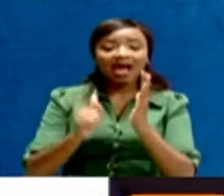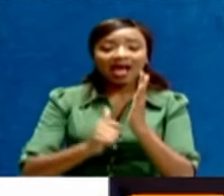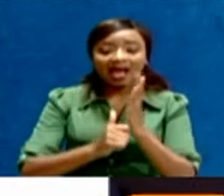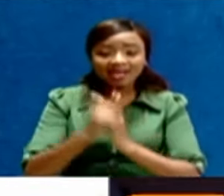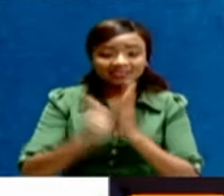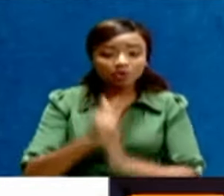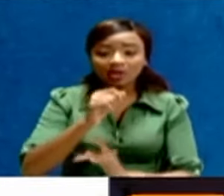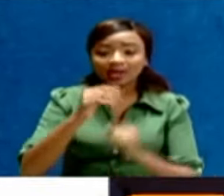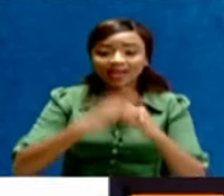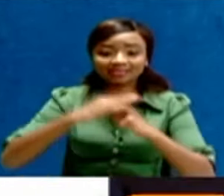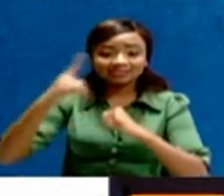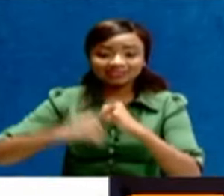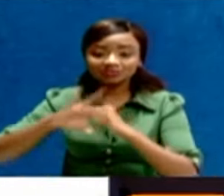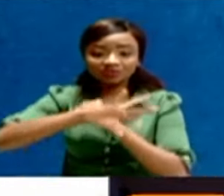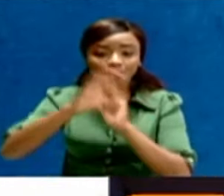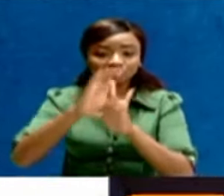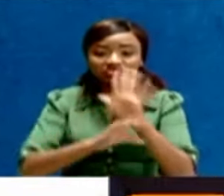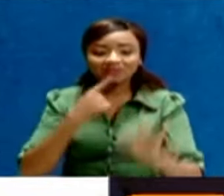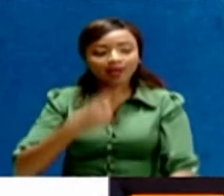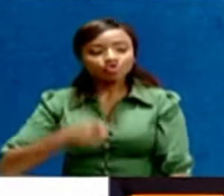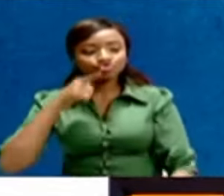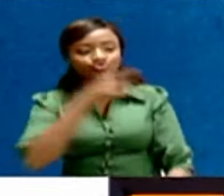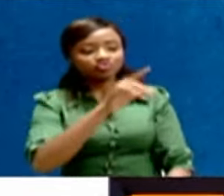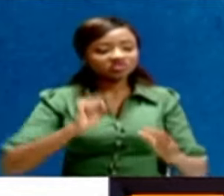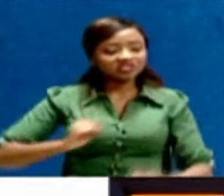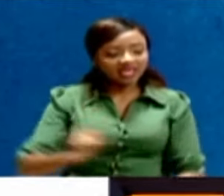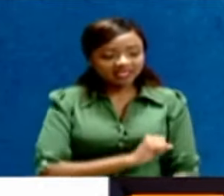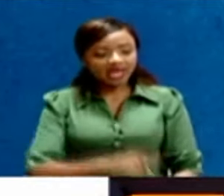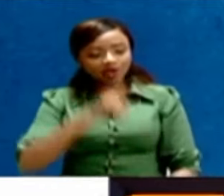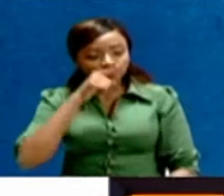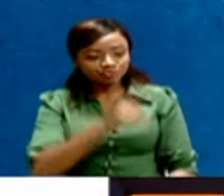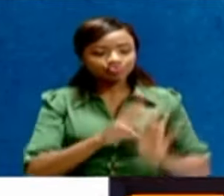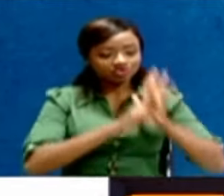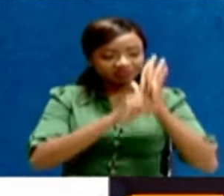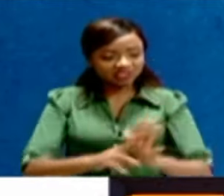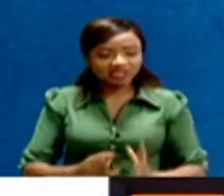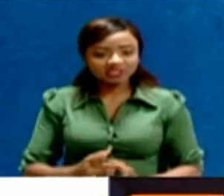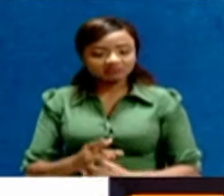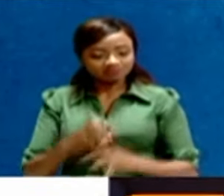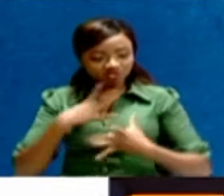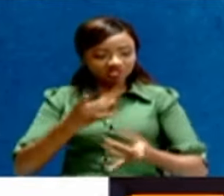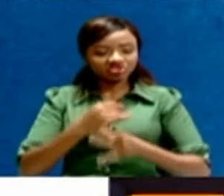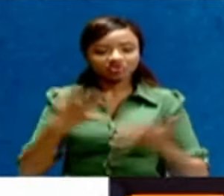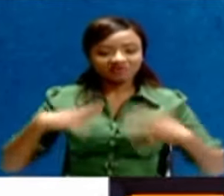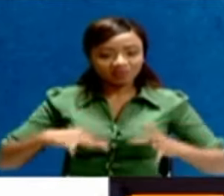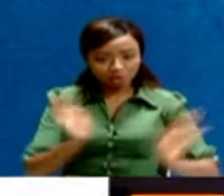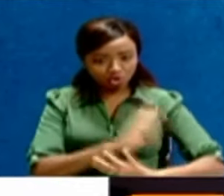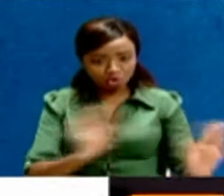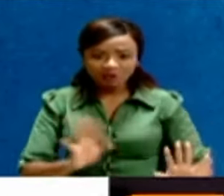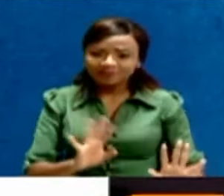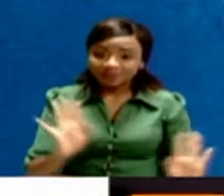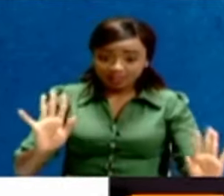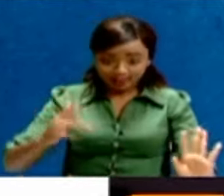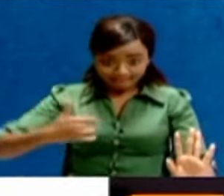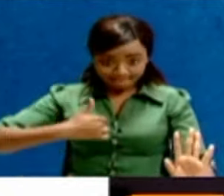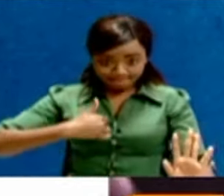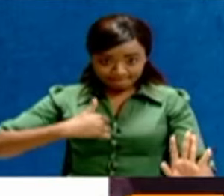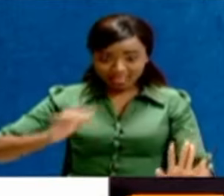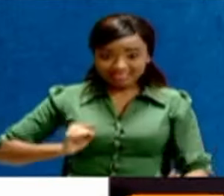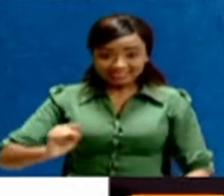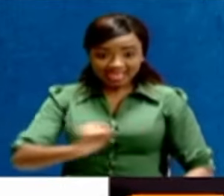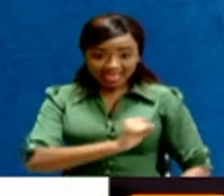of the Constitution does not say, you, Senator Ledama Olekina, you only represent the interests of the people of Narok. I am a senator in